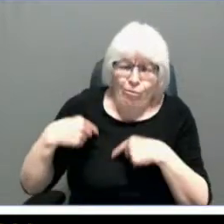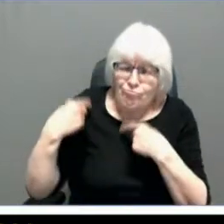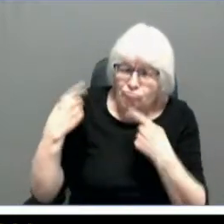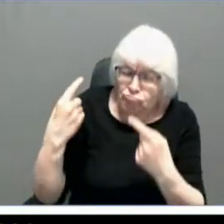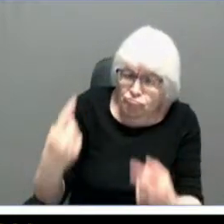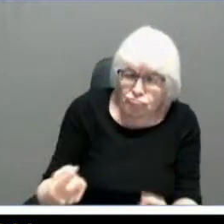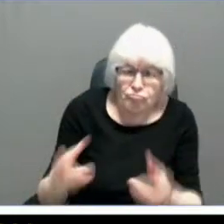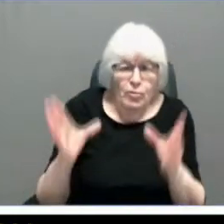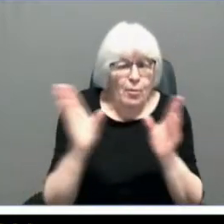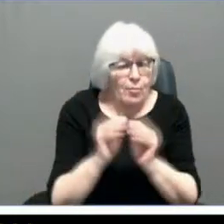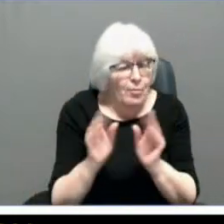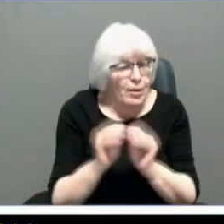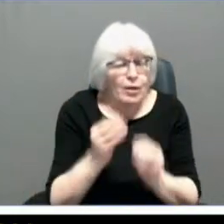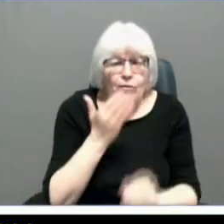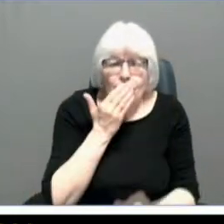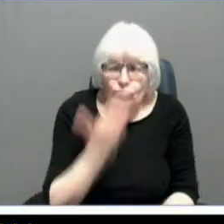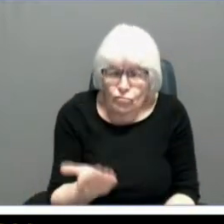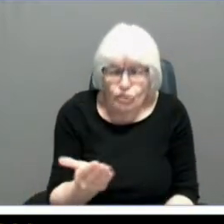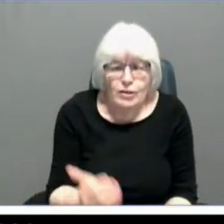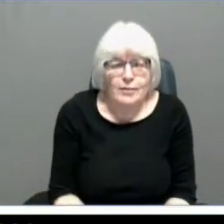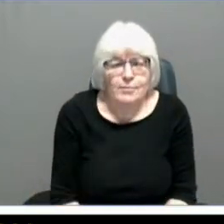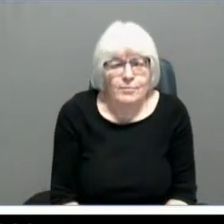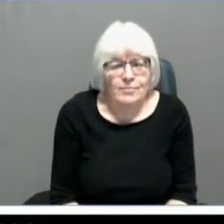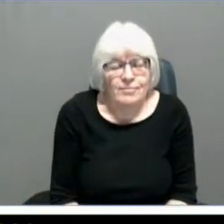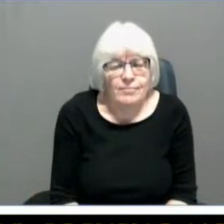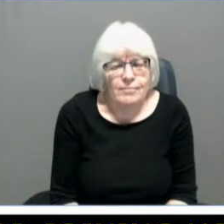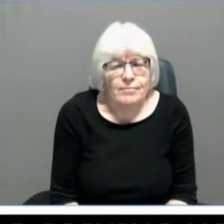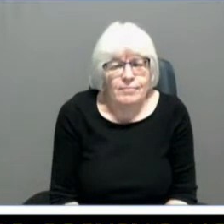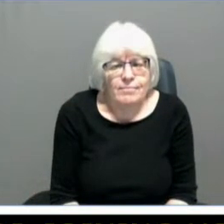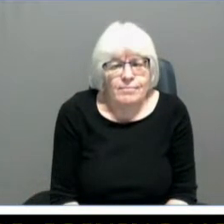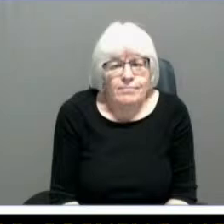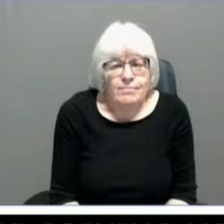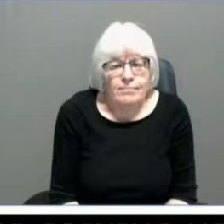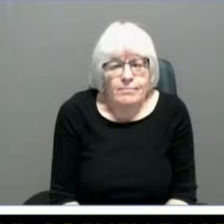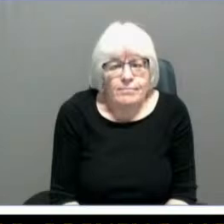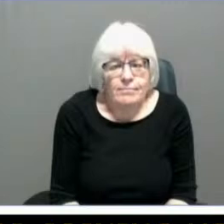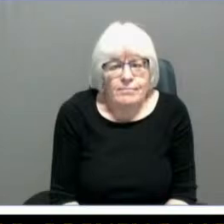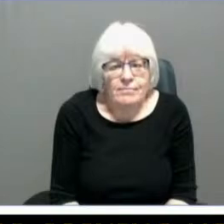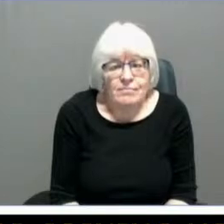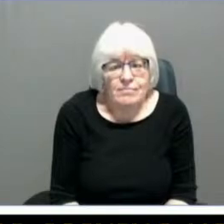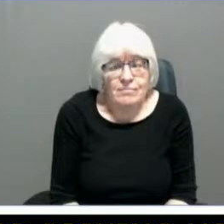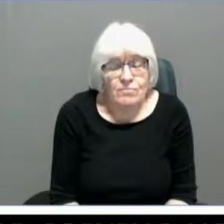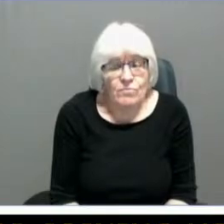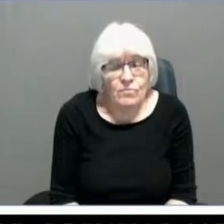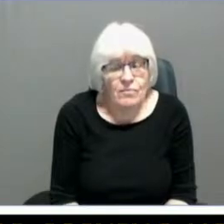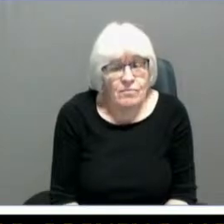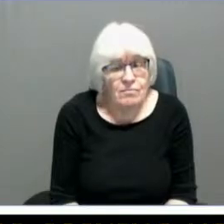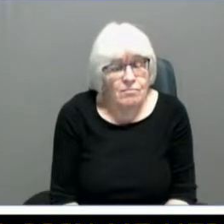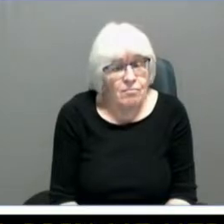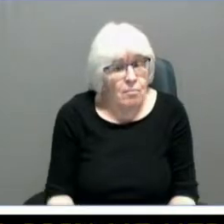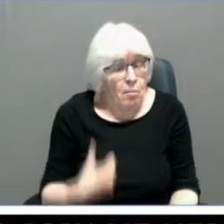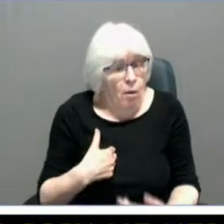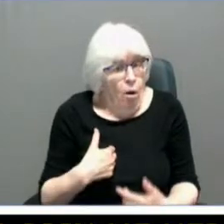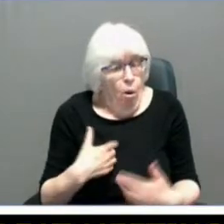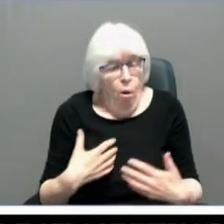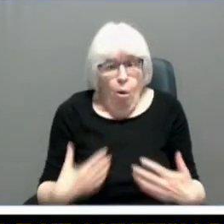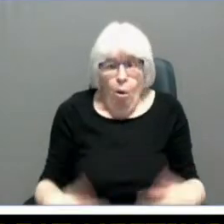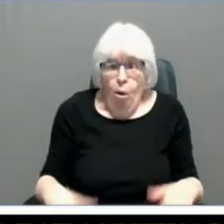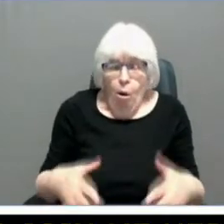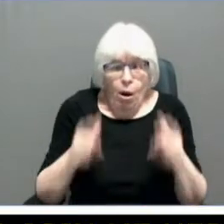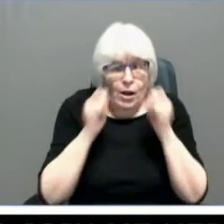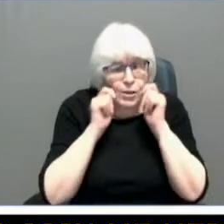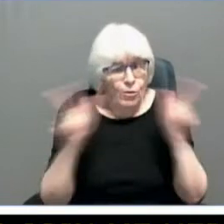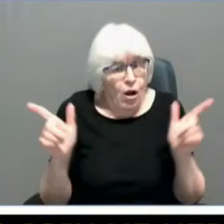of one of the most pleasant surprises that I've encountered as in this role as